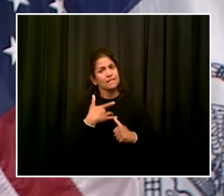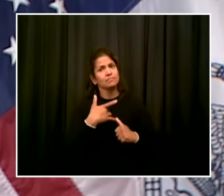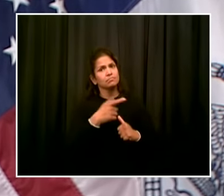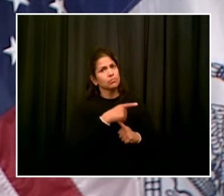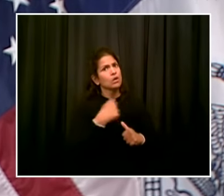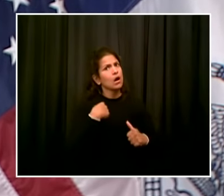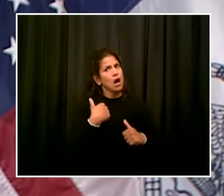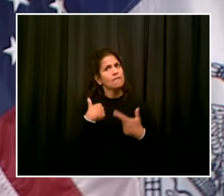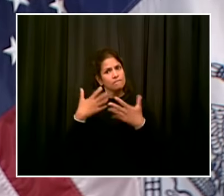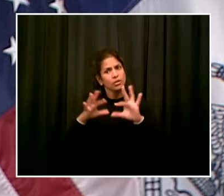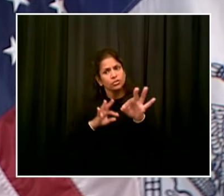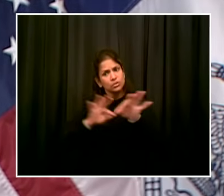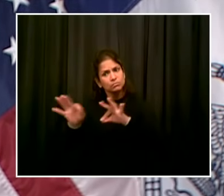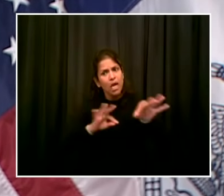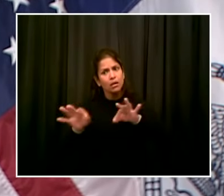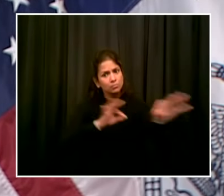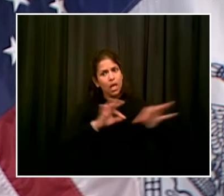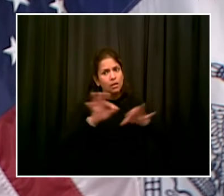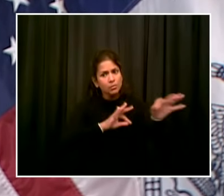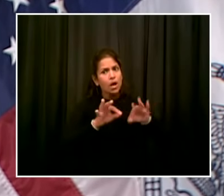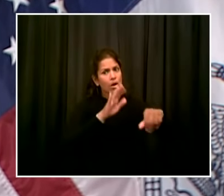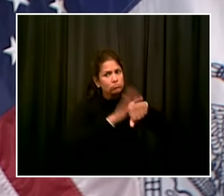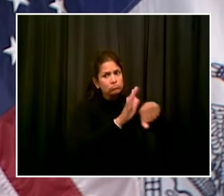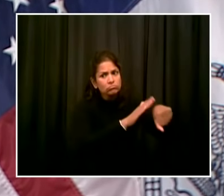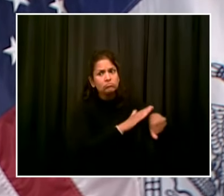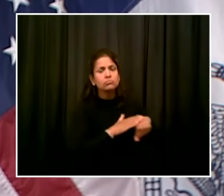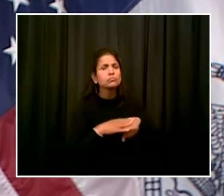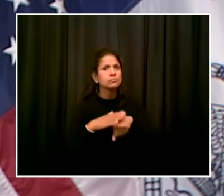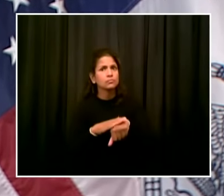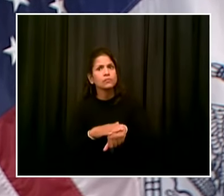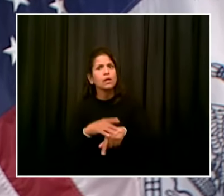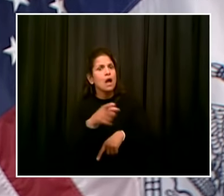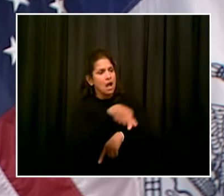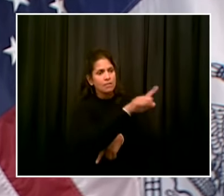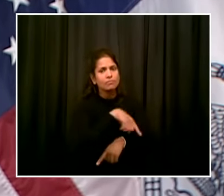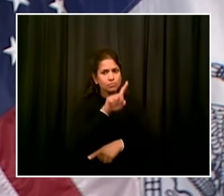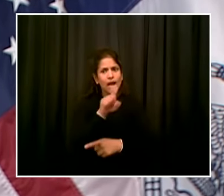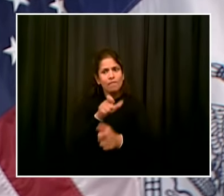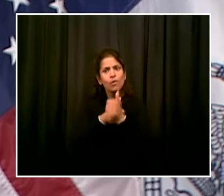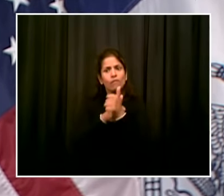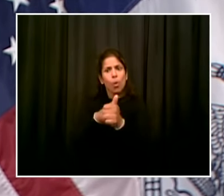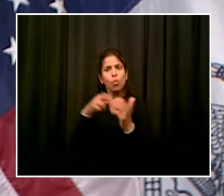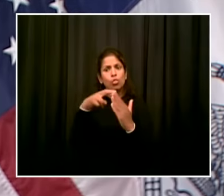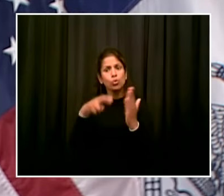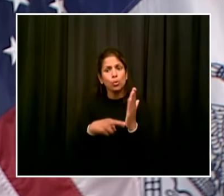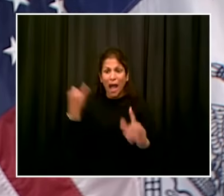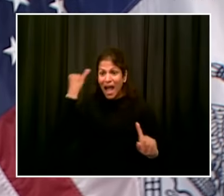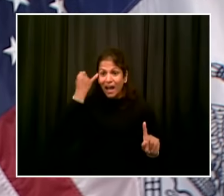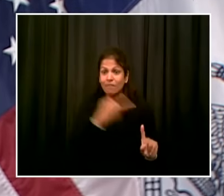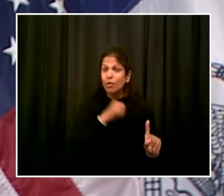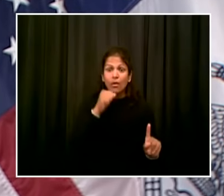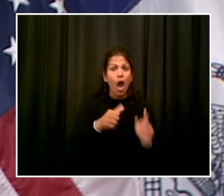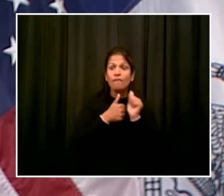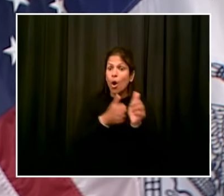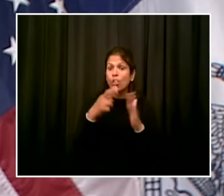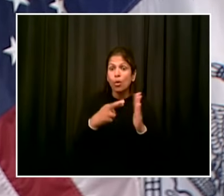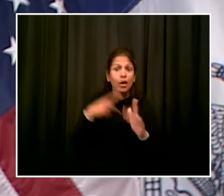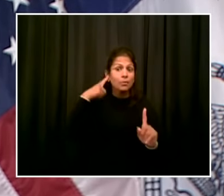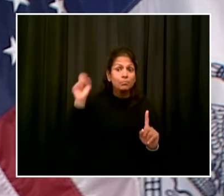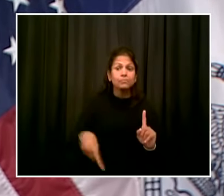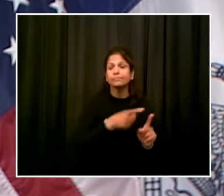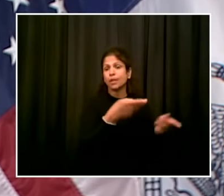ahead. Yeah, and the follow-up on the shootings over the weekend, they were up significantly again compared to the